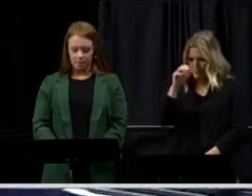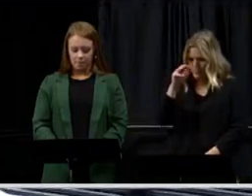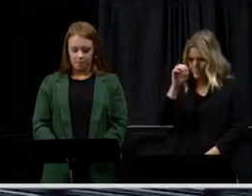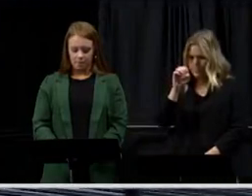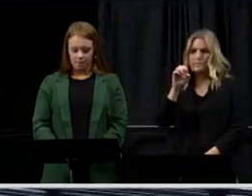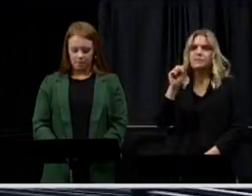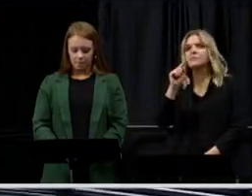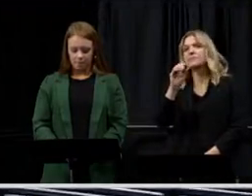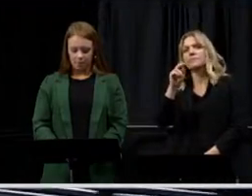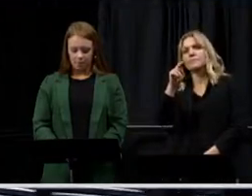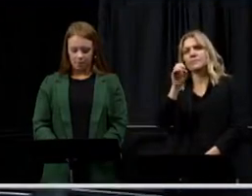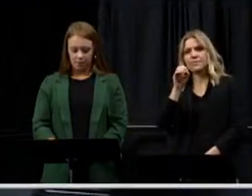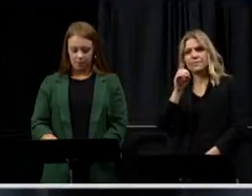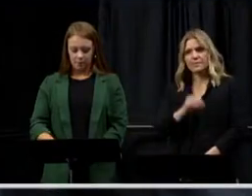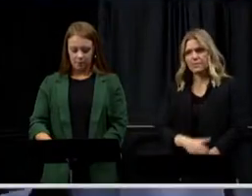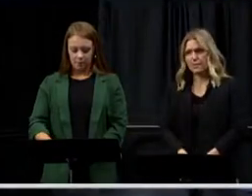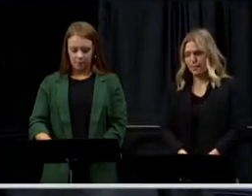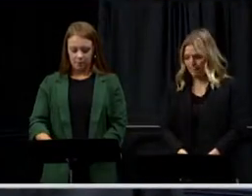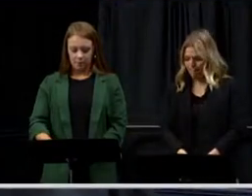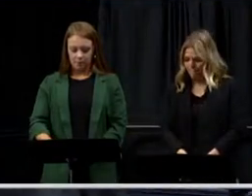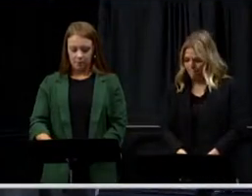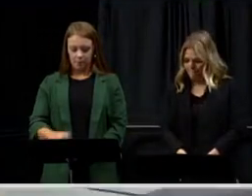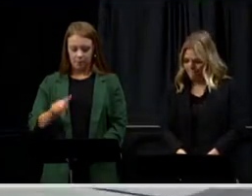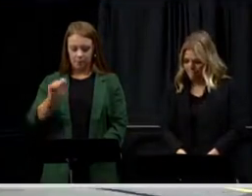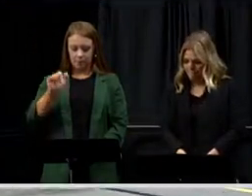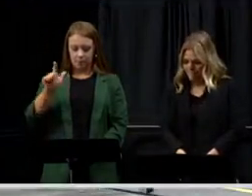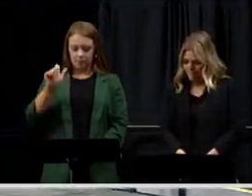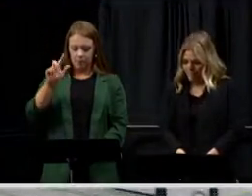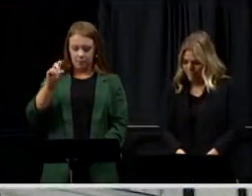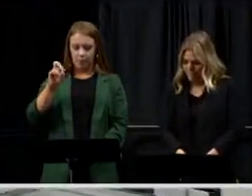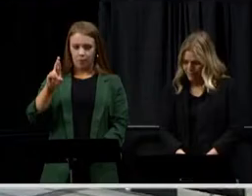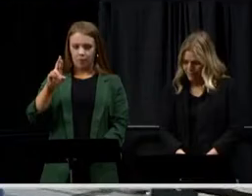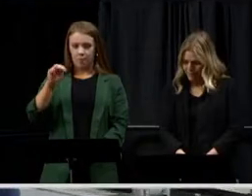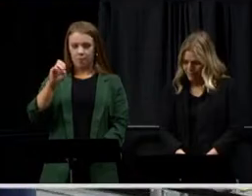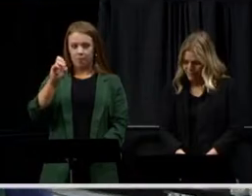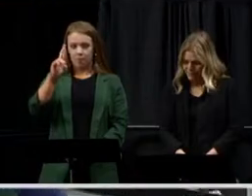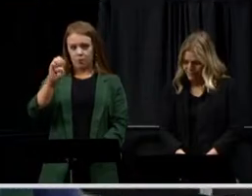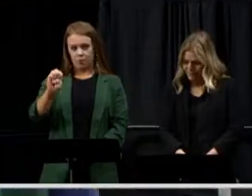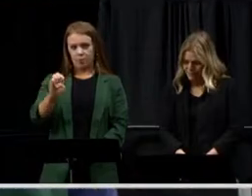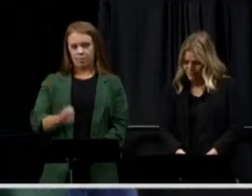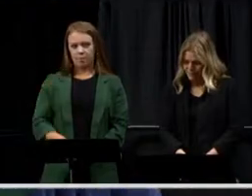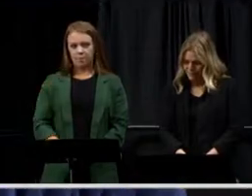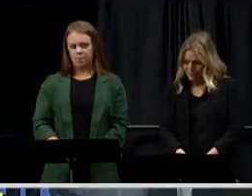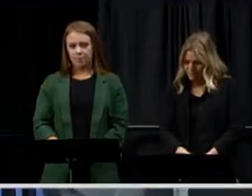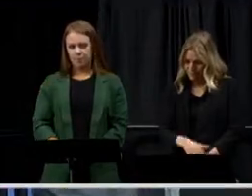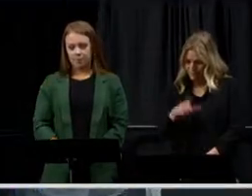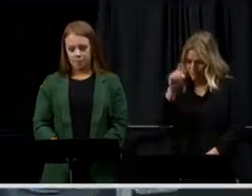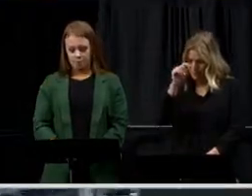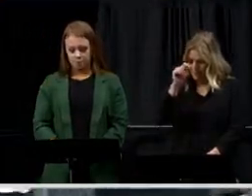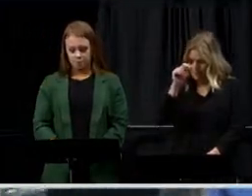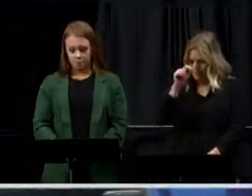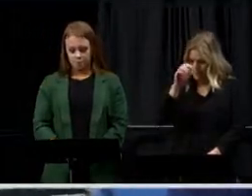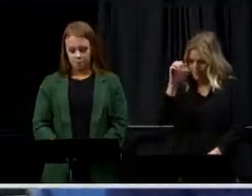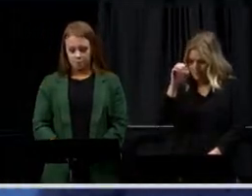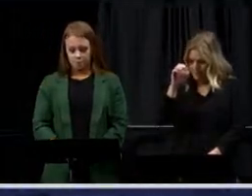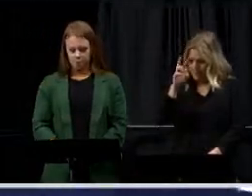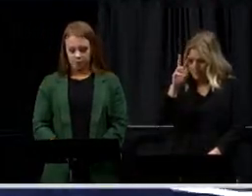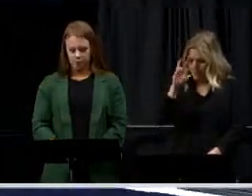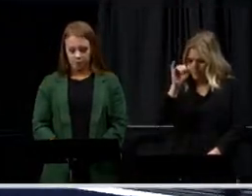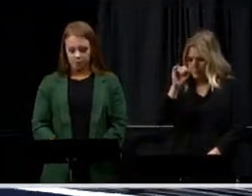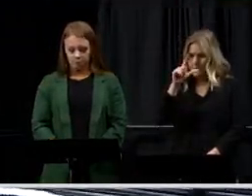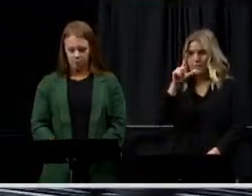Jasmine Ann Stone. Taylor Rose Moore. Tejana Elise